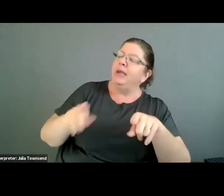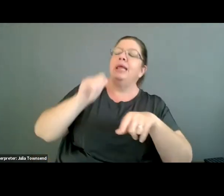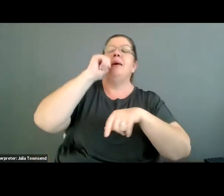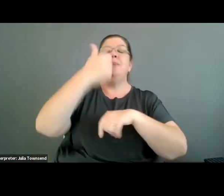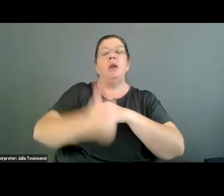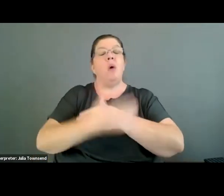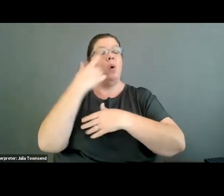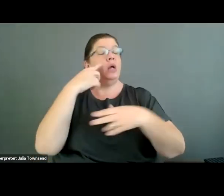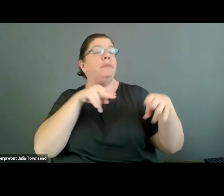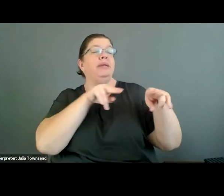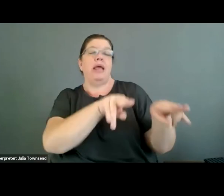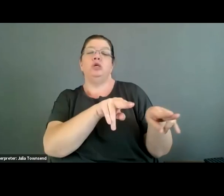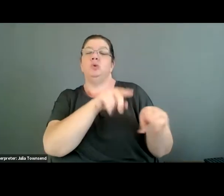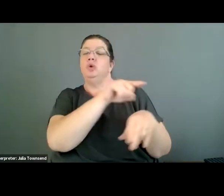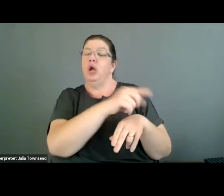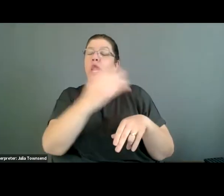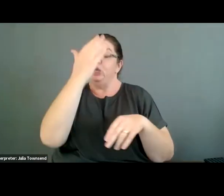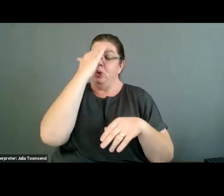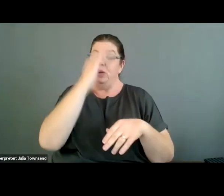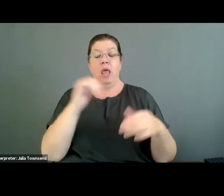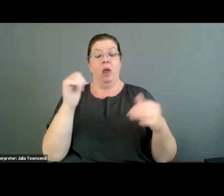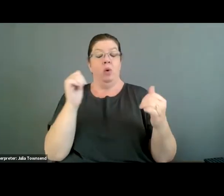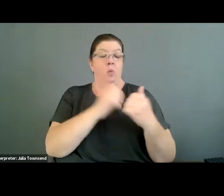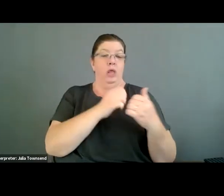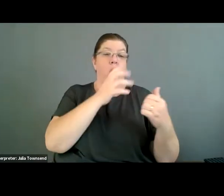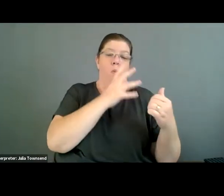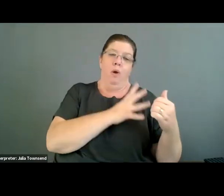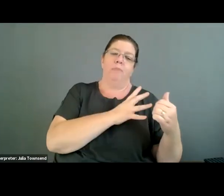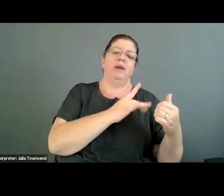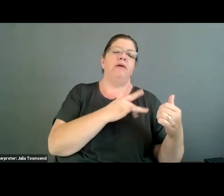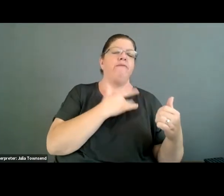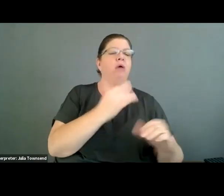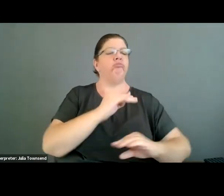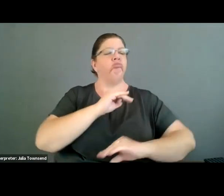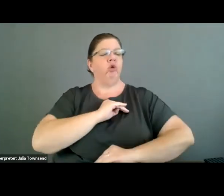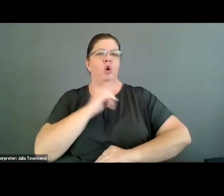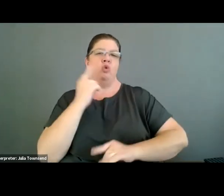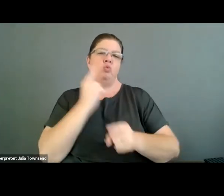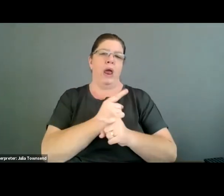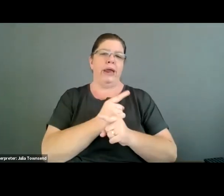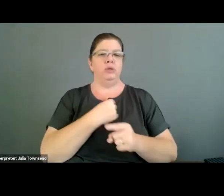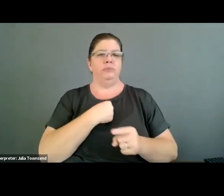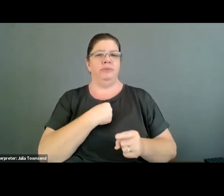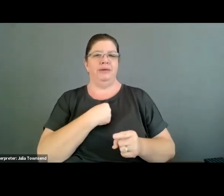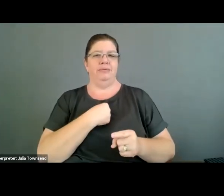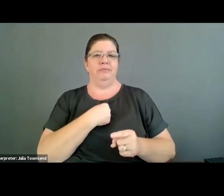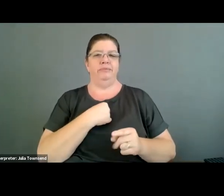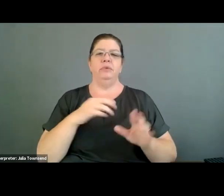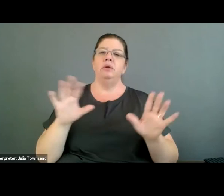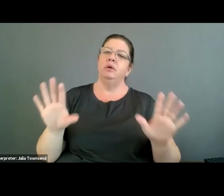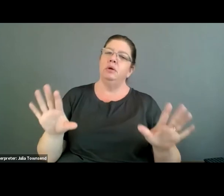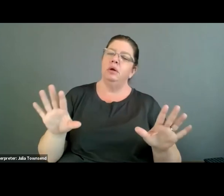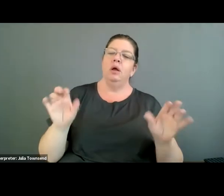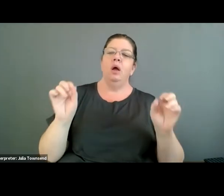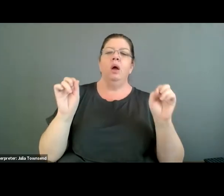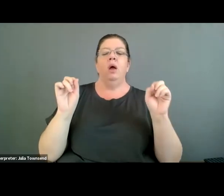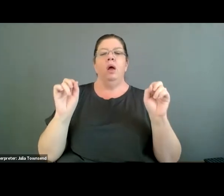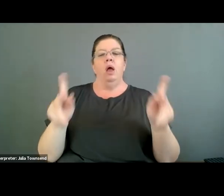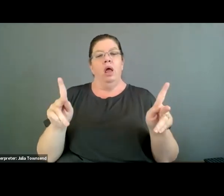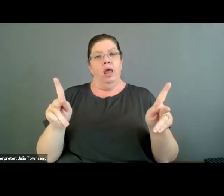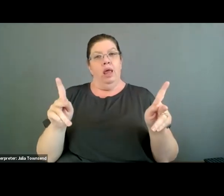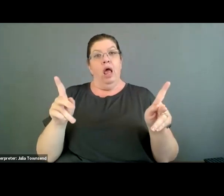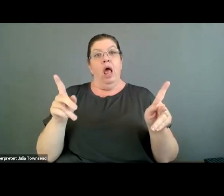up next to her and knew that being a woman with a woman felt right to me. Okay, this I would like